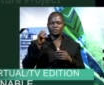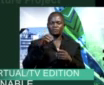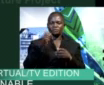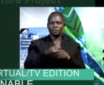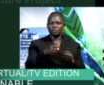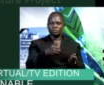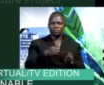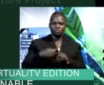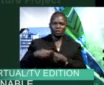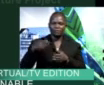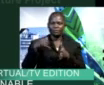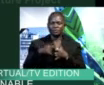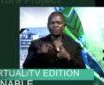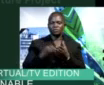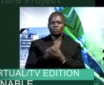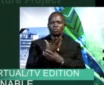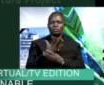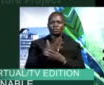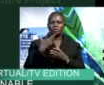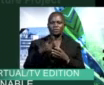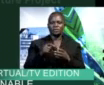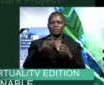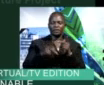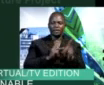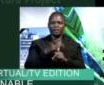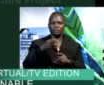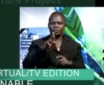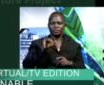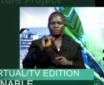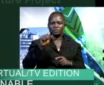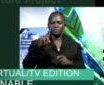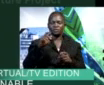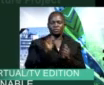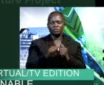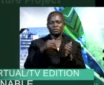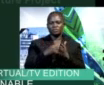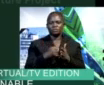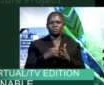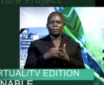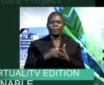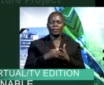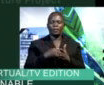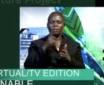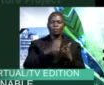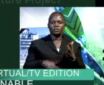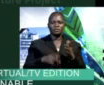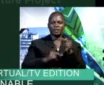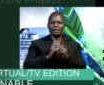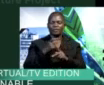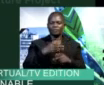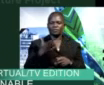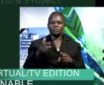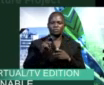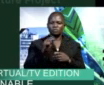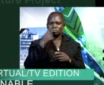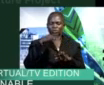drive the inclusive growth, and also the kind of risk mitigations and investor confidence, and what kind of